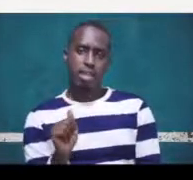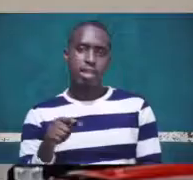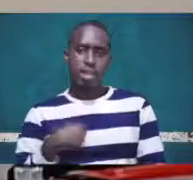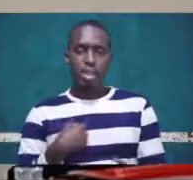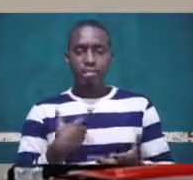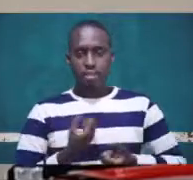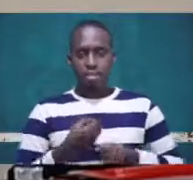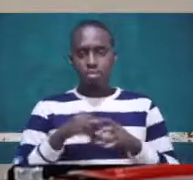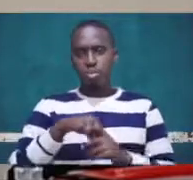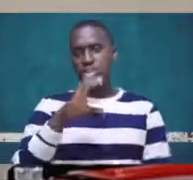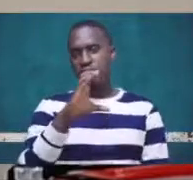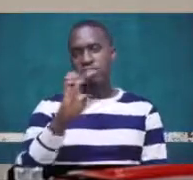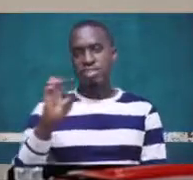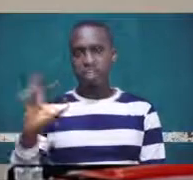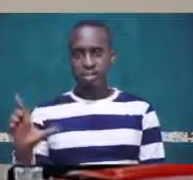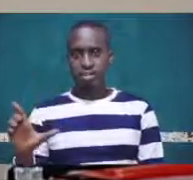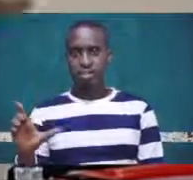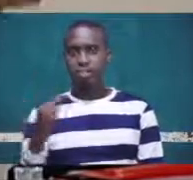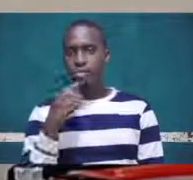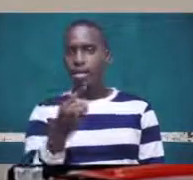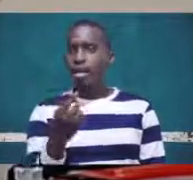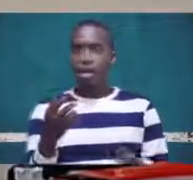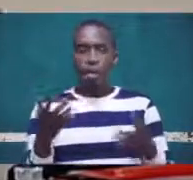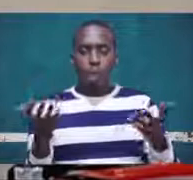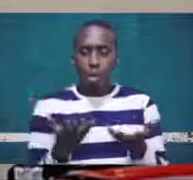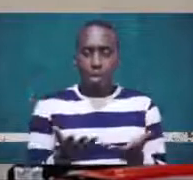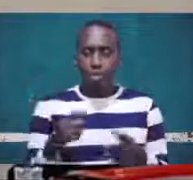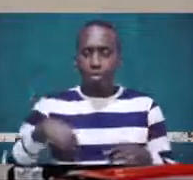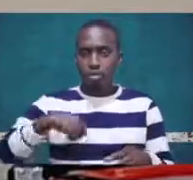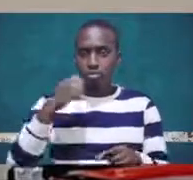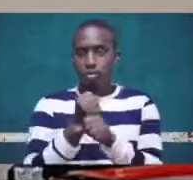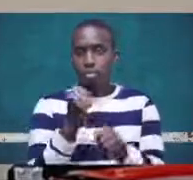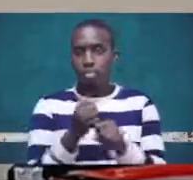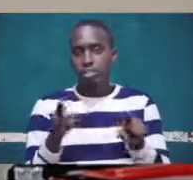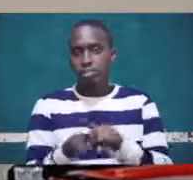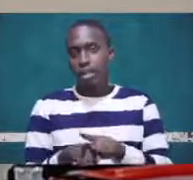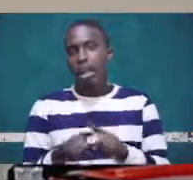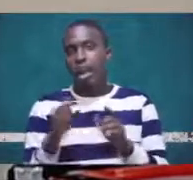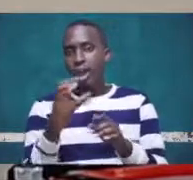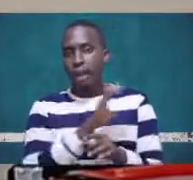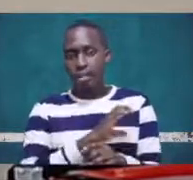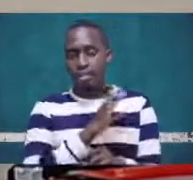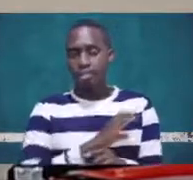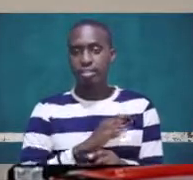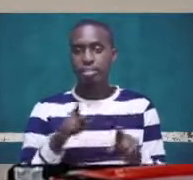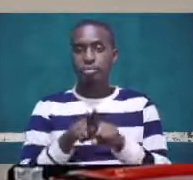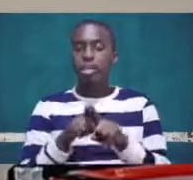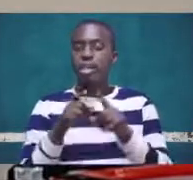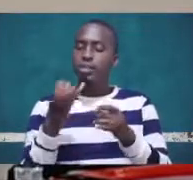in my cells? They're saying whatever we do have as features, as characteristics, all the information is embedded